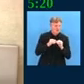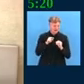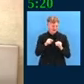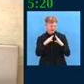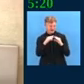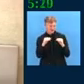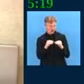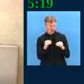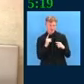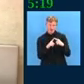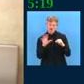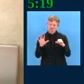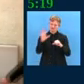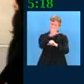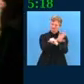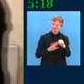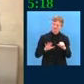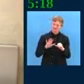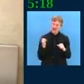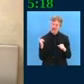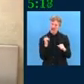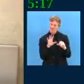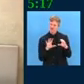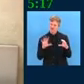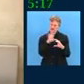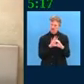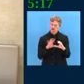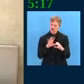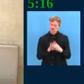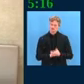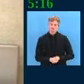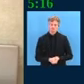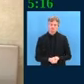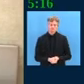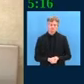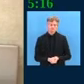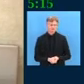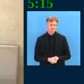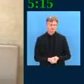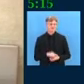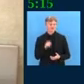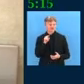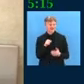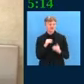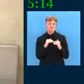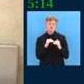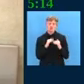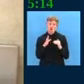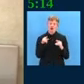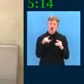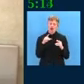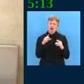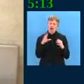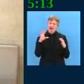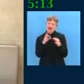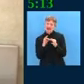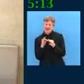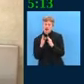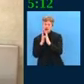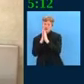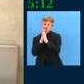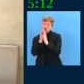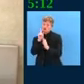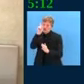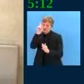country and its power-sharing system is designed at a sectarian level and not religious one. Lebanon is home to